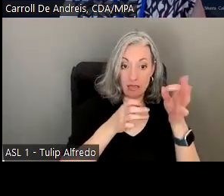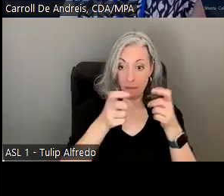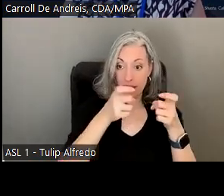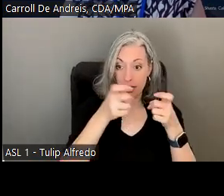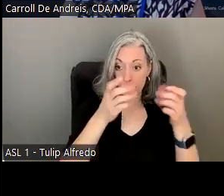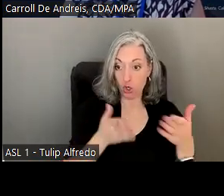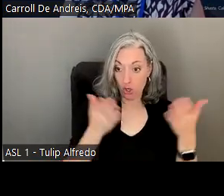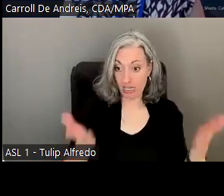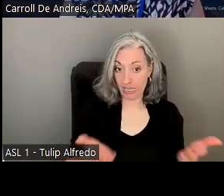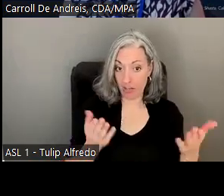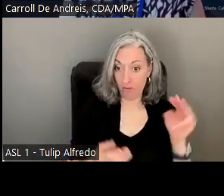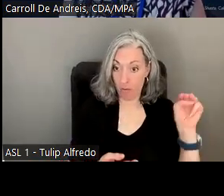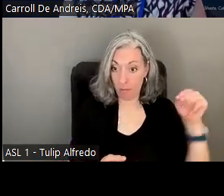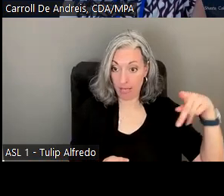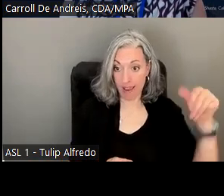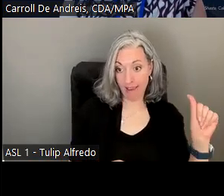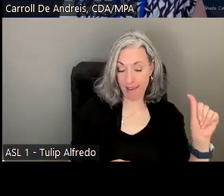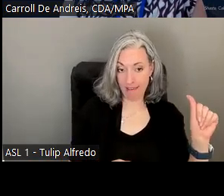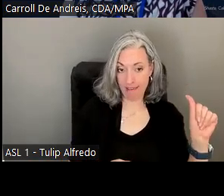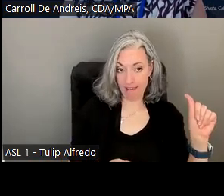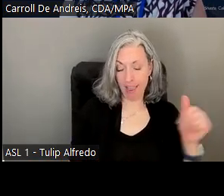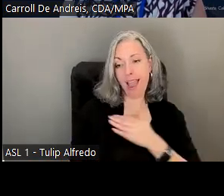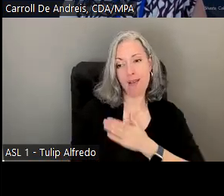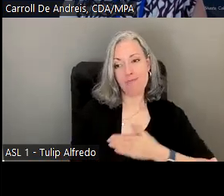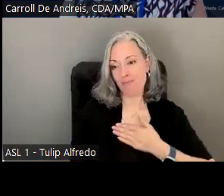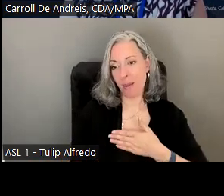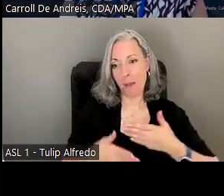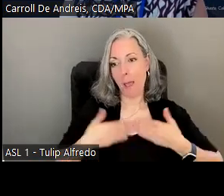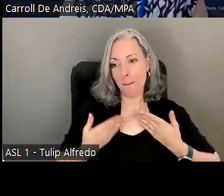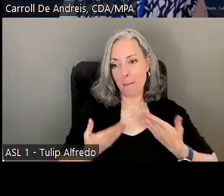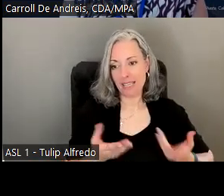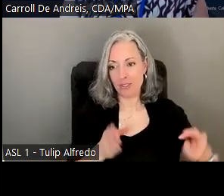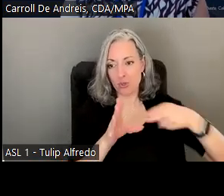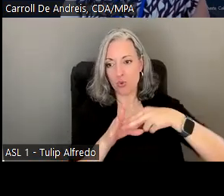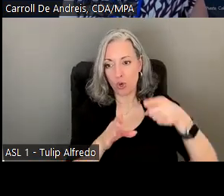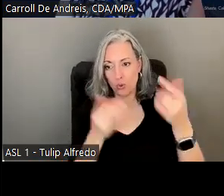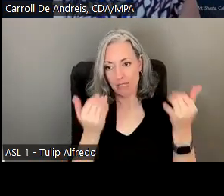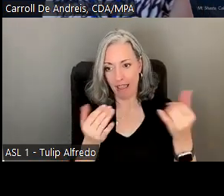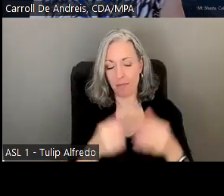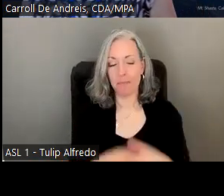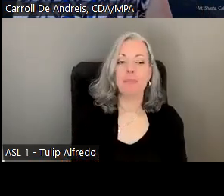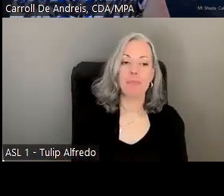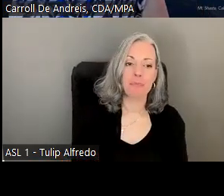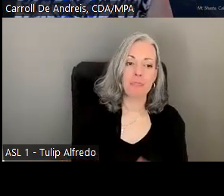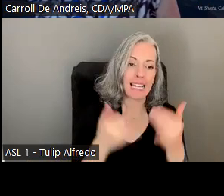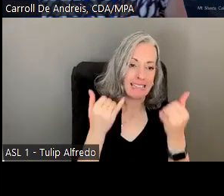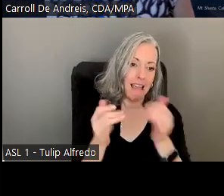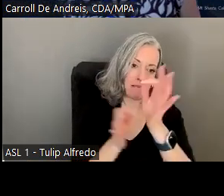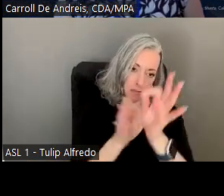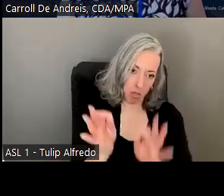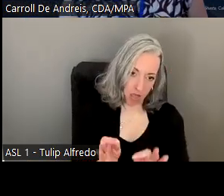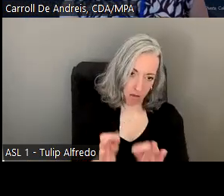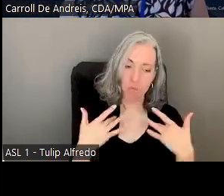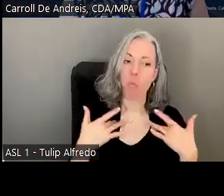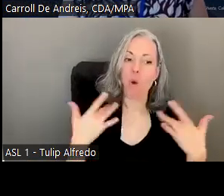I'm pleased to be with you. Next slide. I want to go over some logistics for